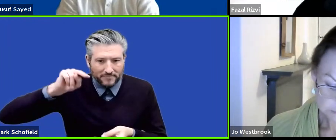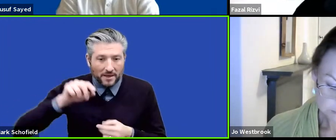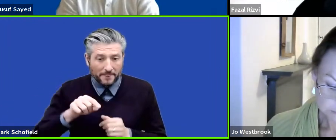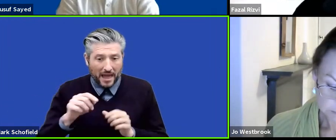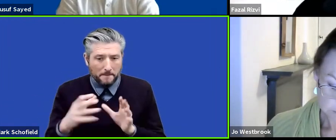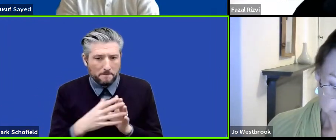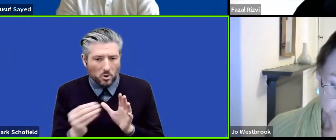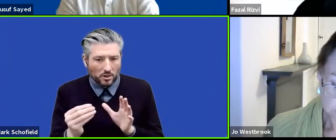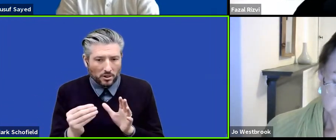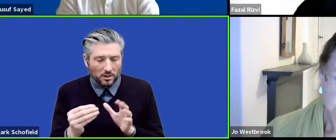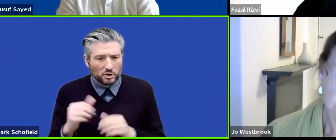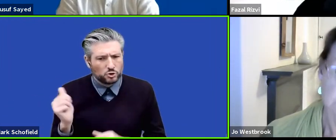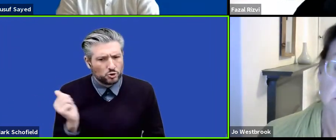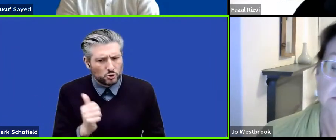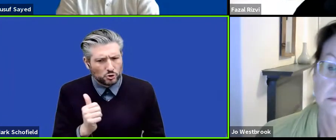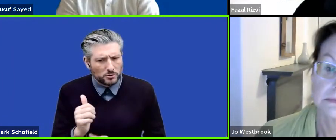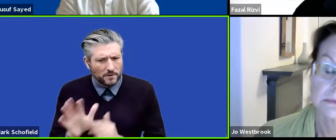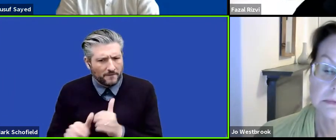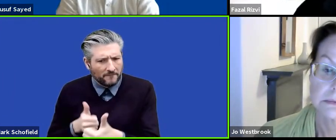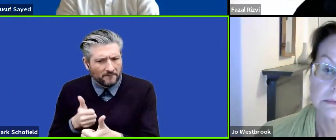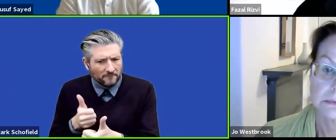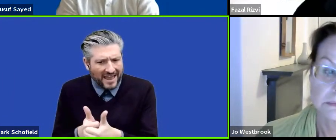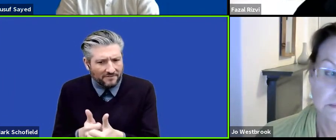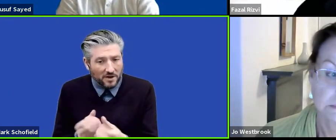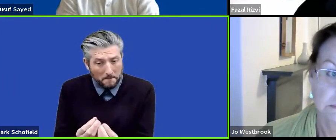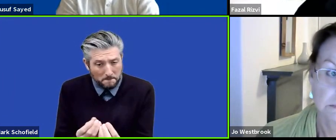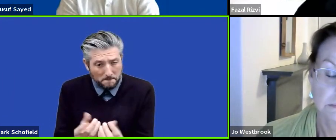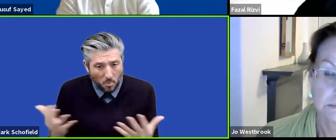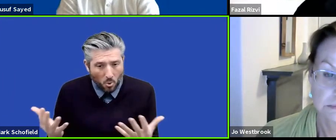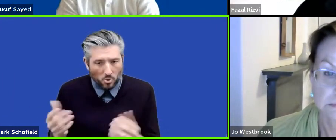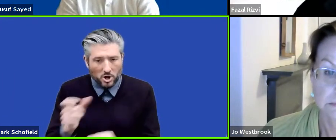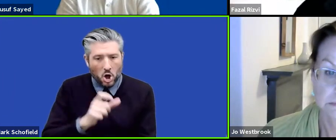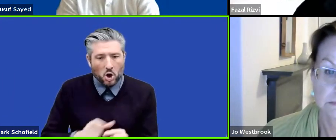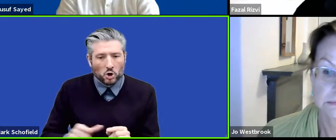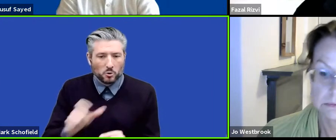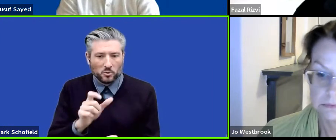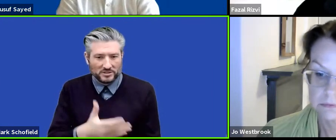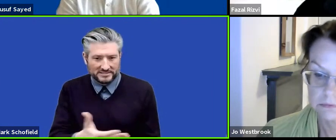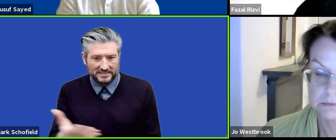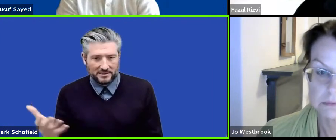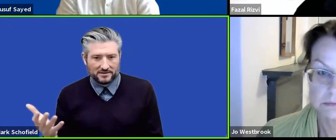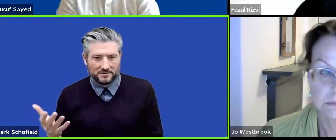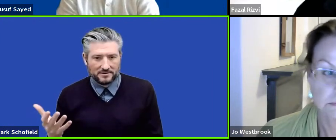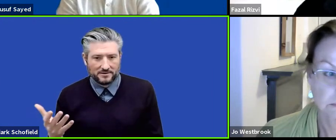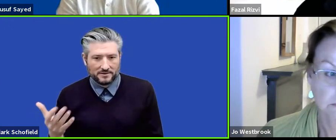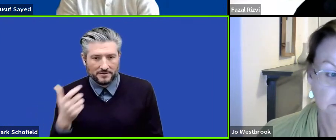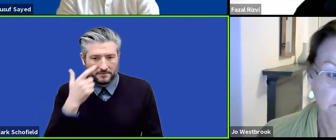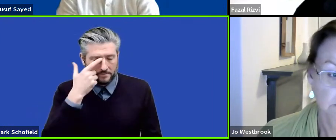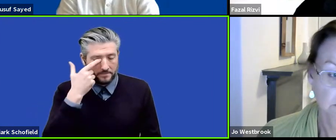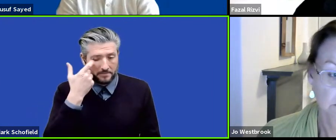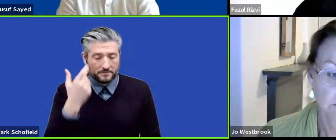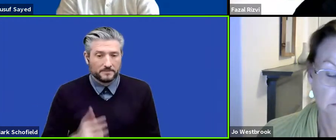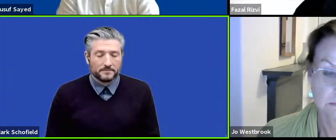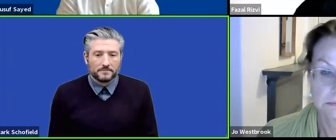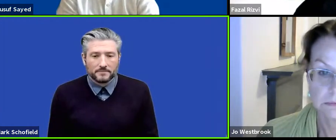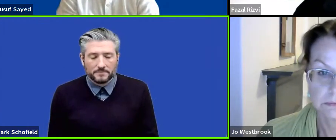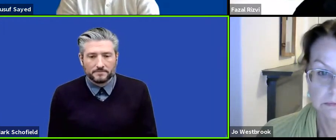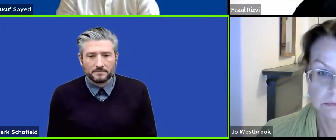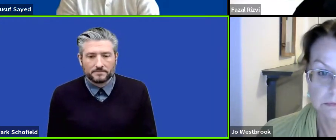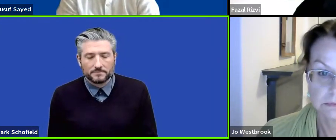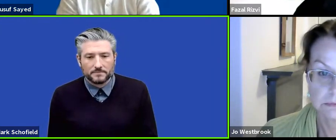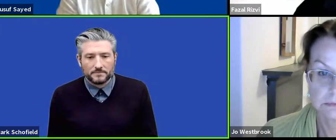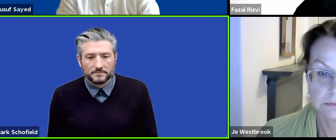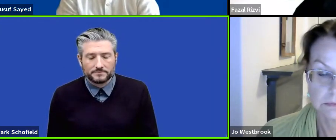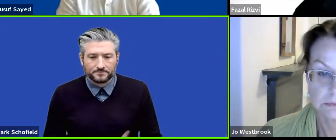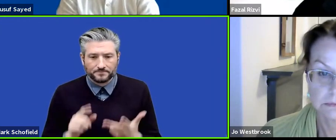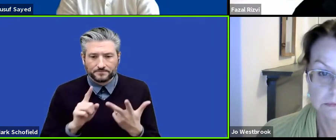more communities than simply those communities who can even make the minimum of the fees, even the so-called low fees.